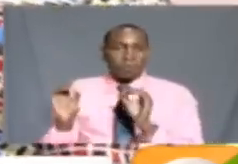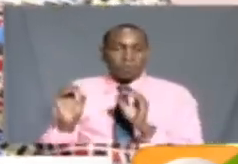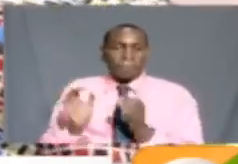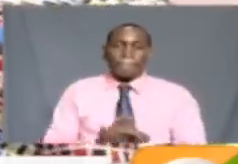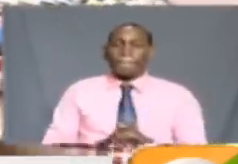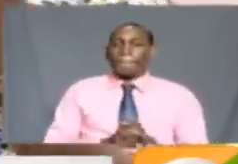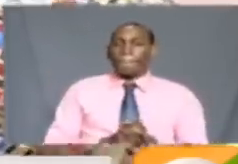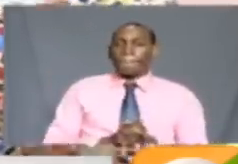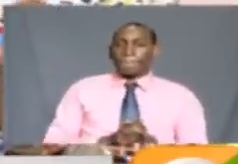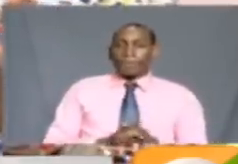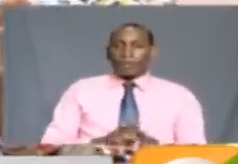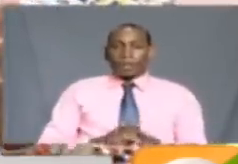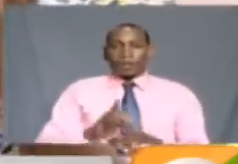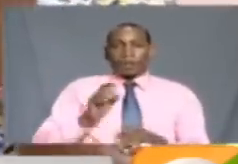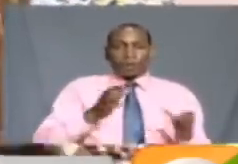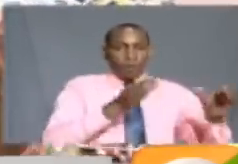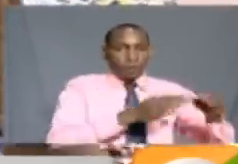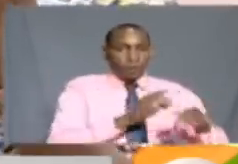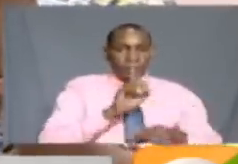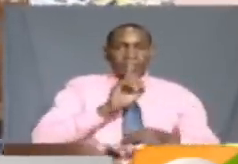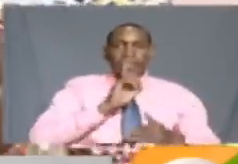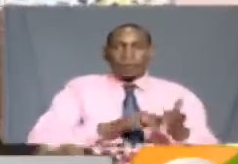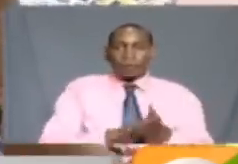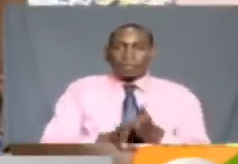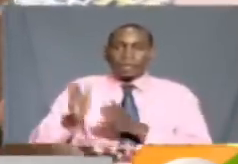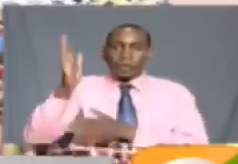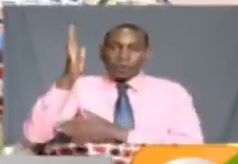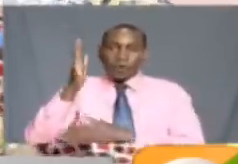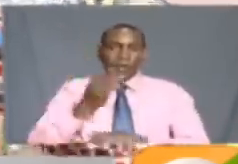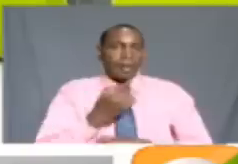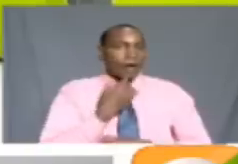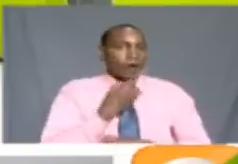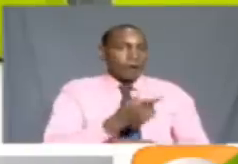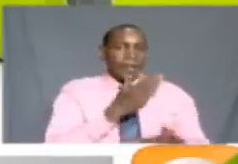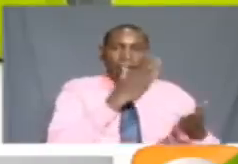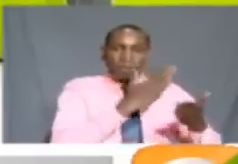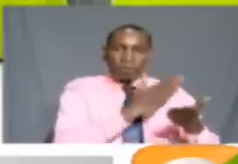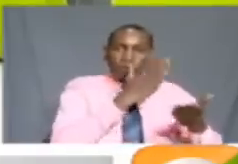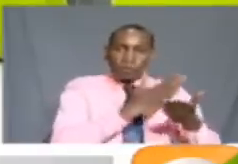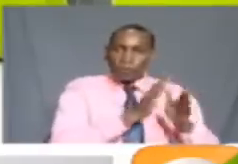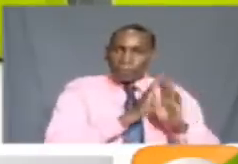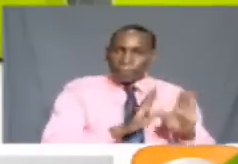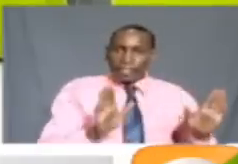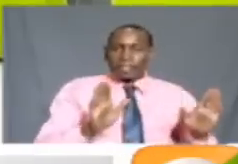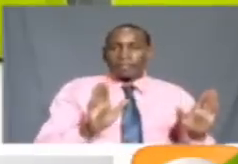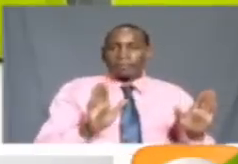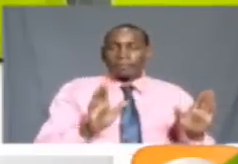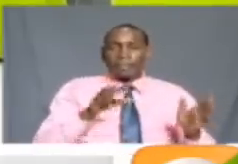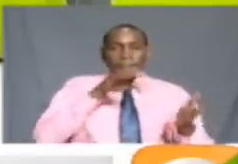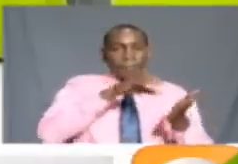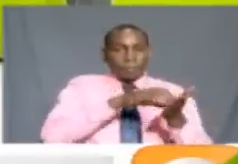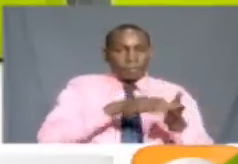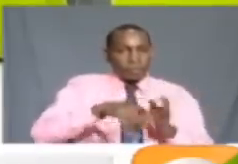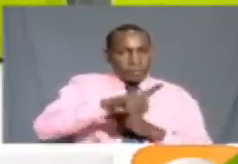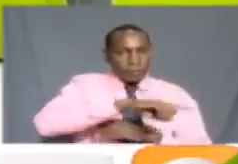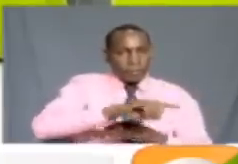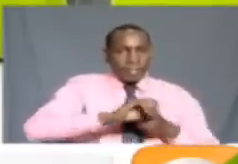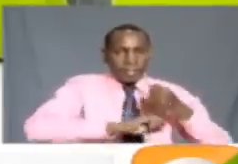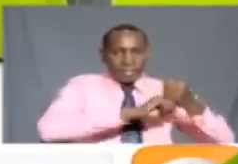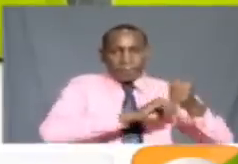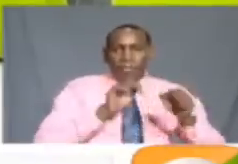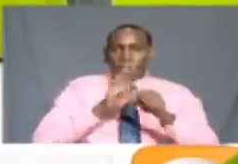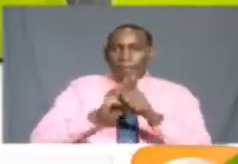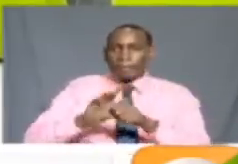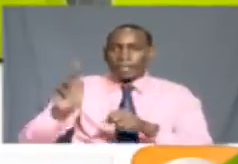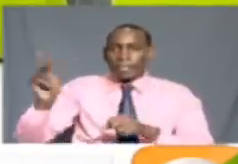So one camp is saying what God says is true. It's true. And that's where we stand. Right. You know, and I see majority of